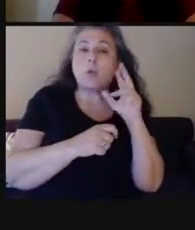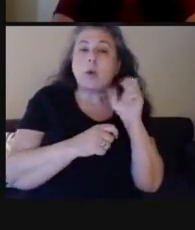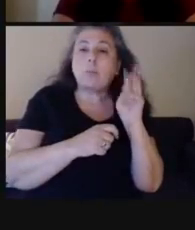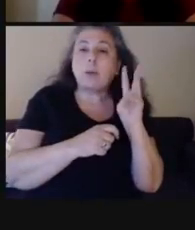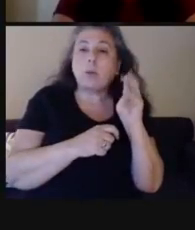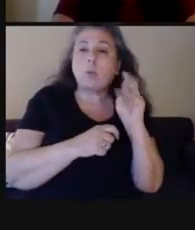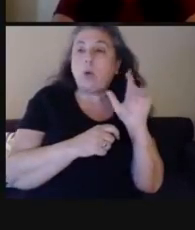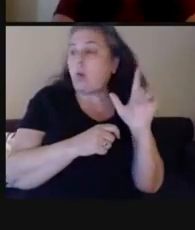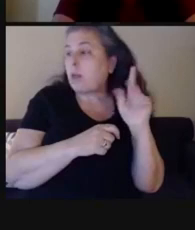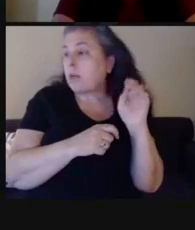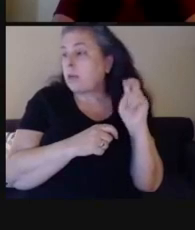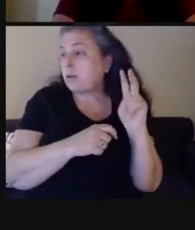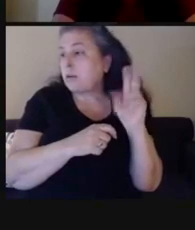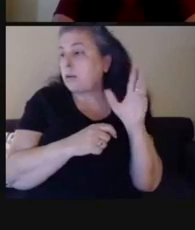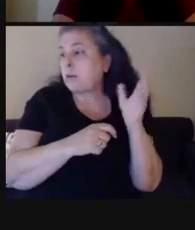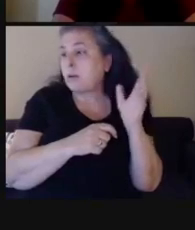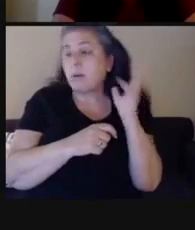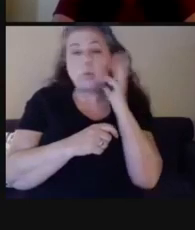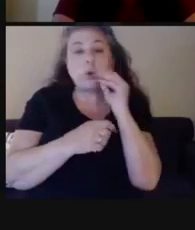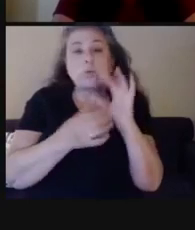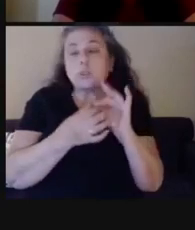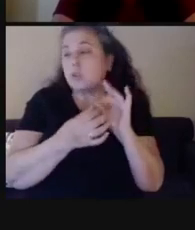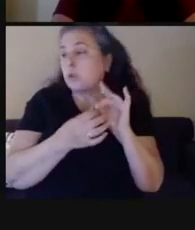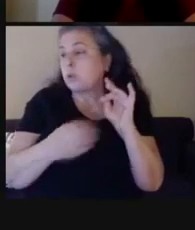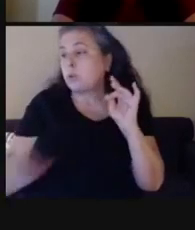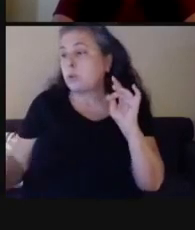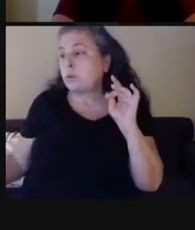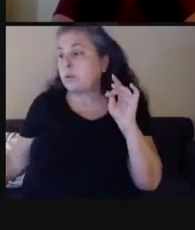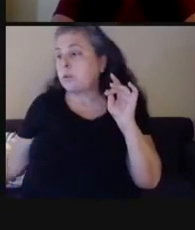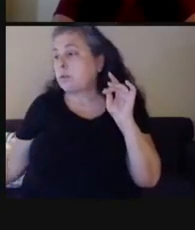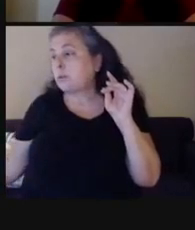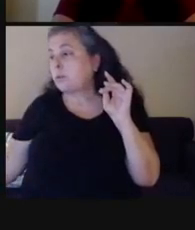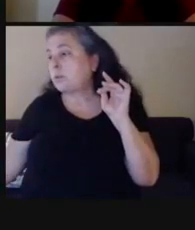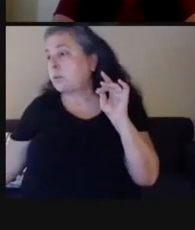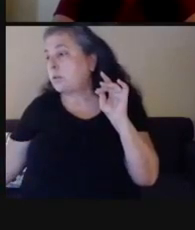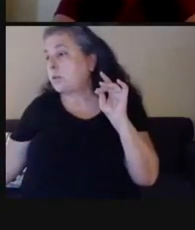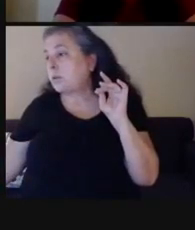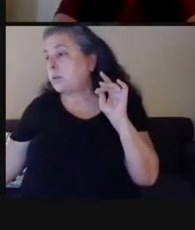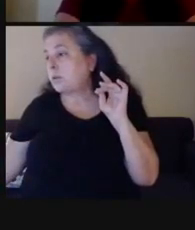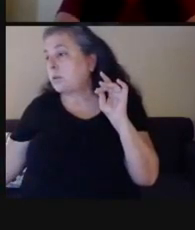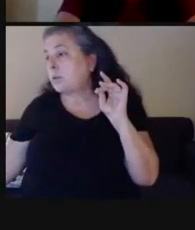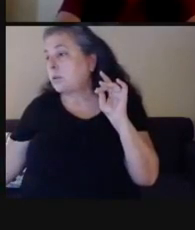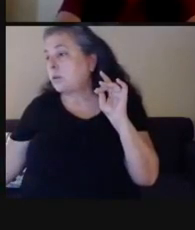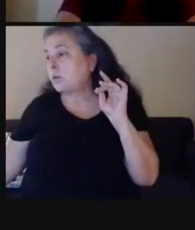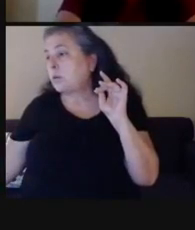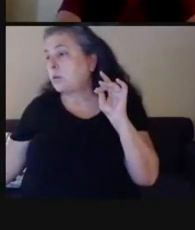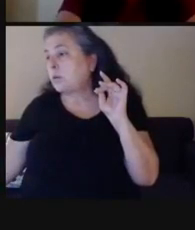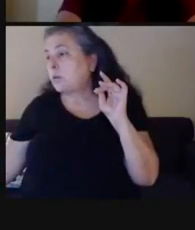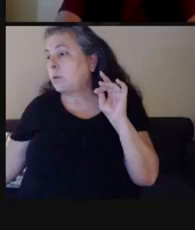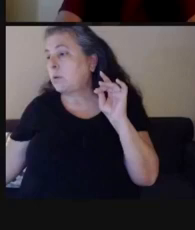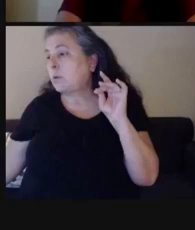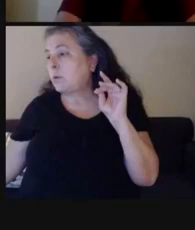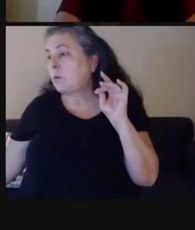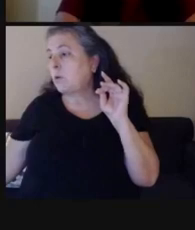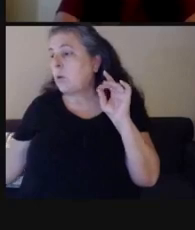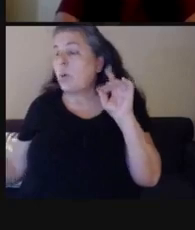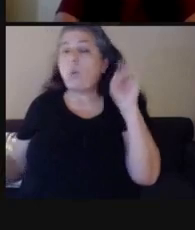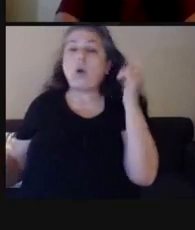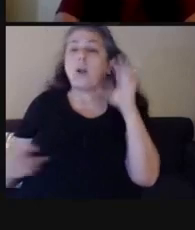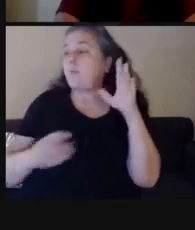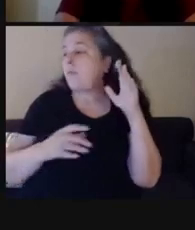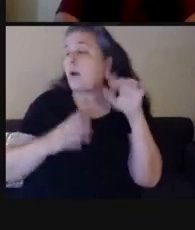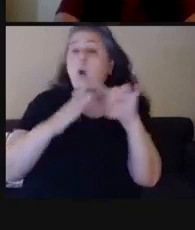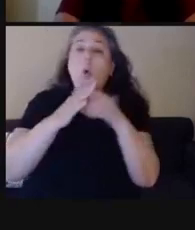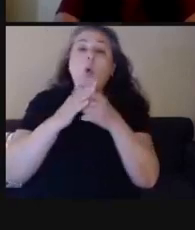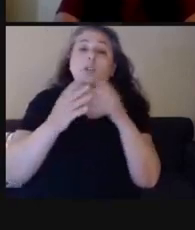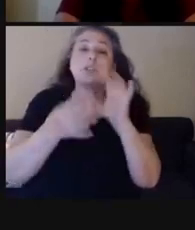she has a beautiful story regarding Sky Woman. And this is one of our origin stories in the Potawatomi culture